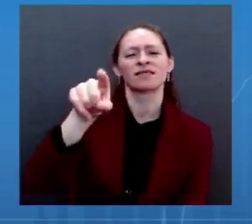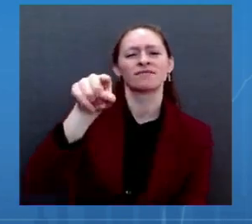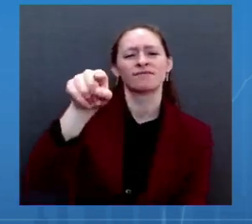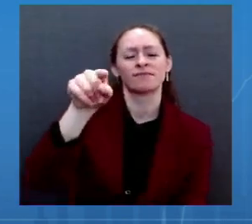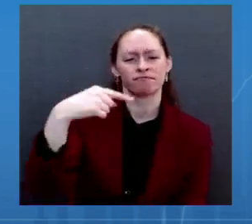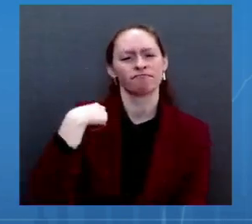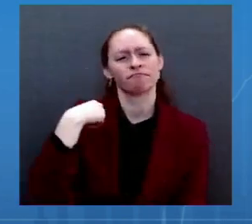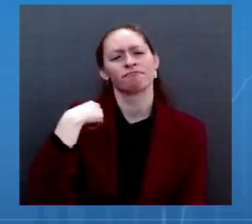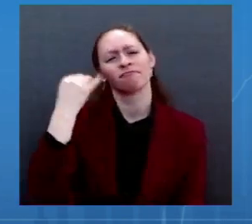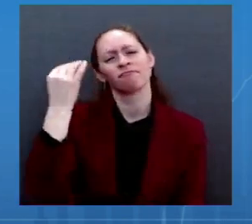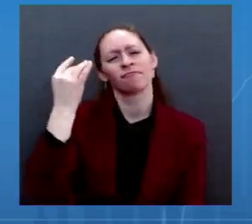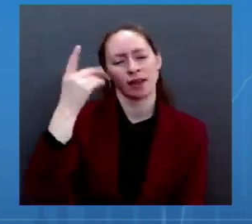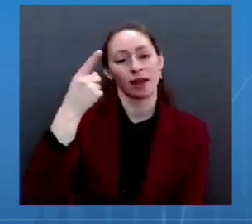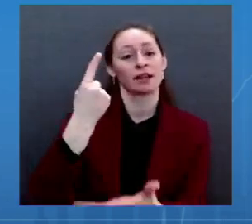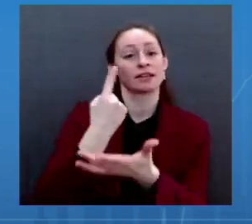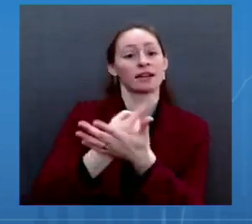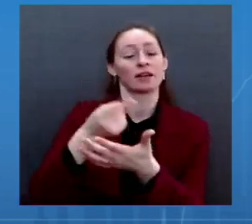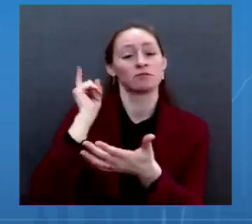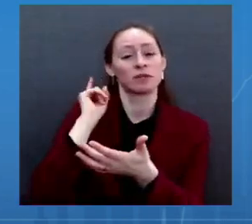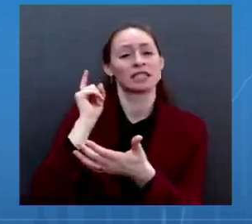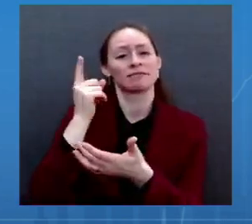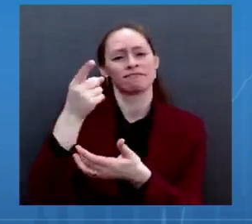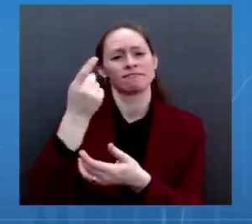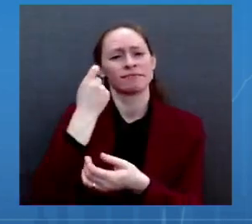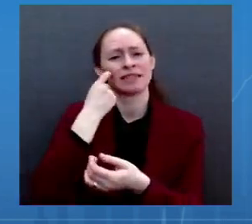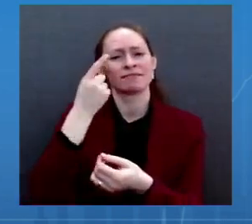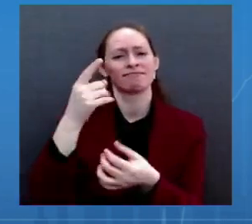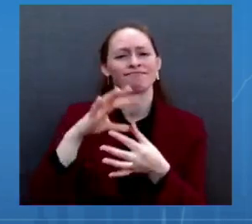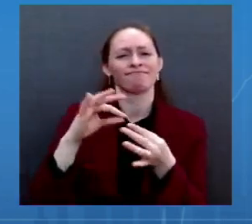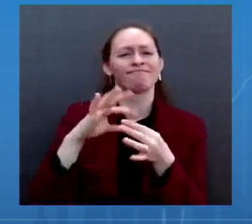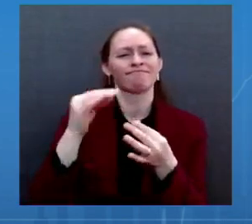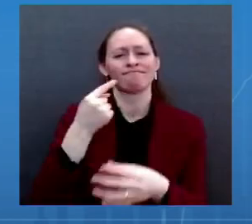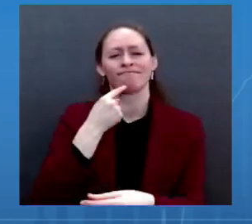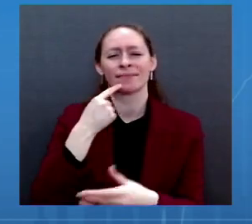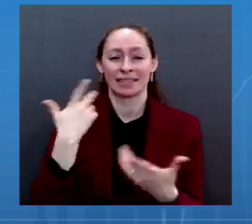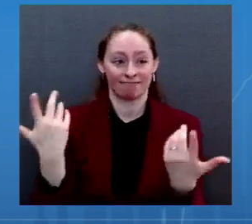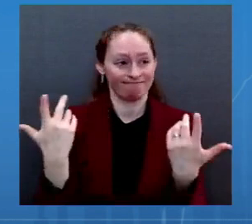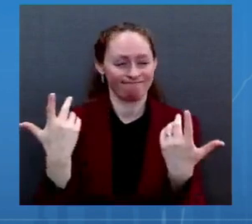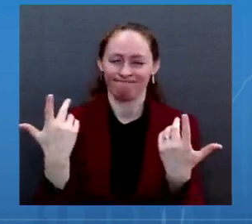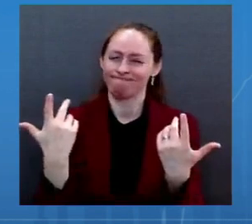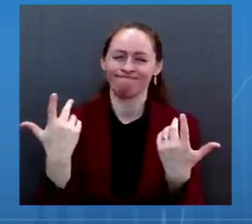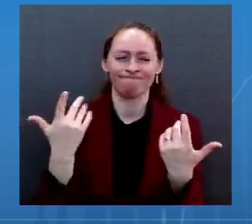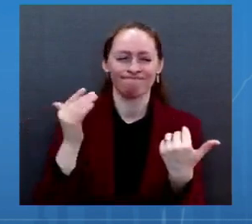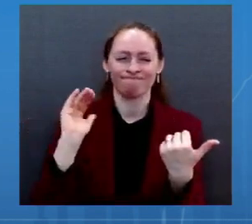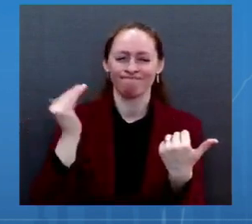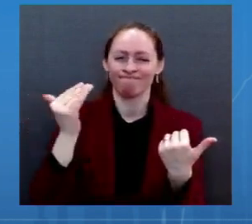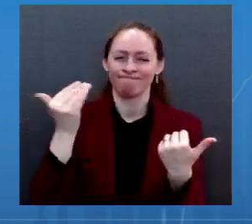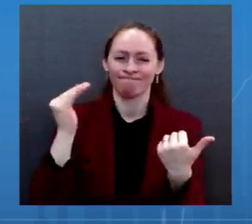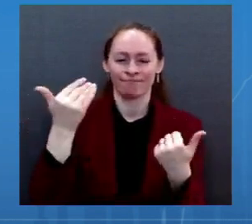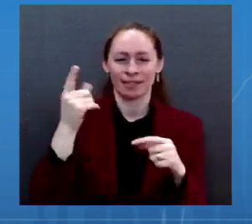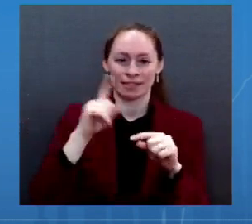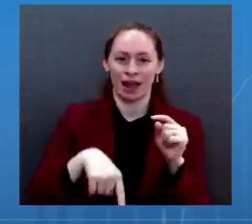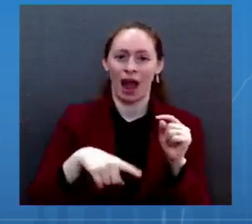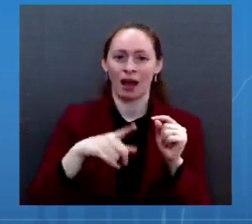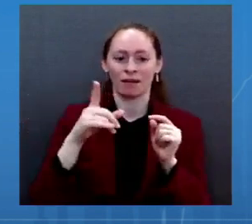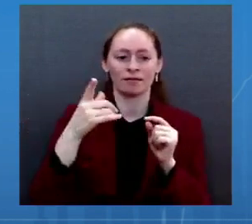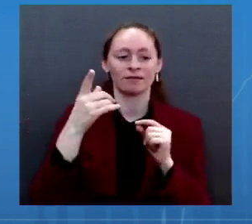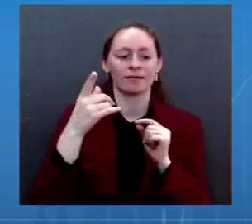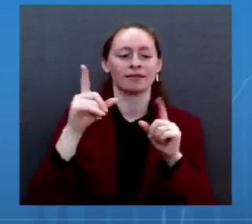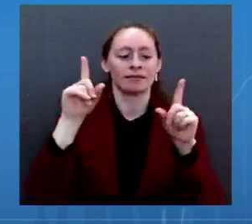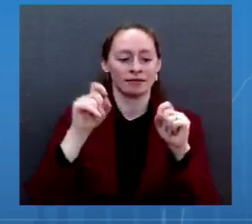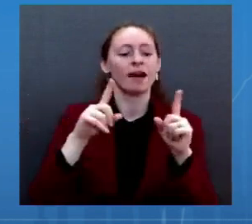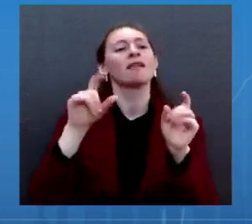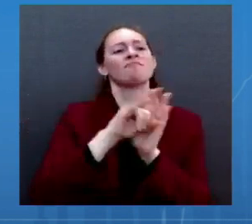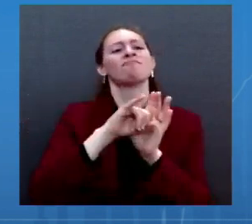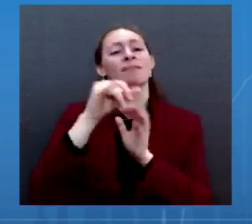transmissible during the end of disease. But now the CDC guidance says people who test positive on an antigen test at day 5 should continue to isolate for another